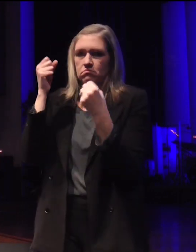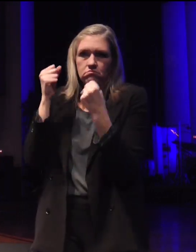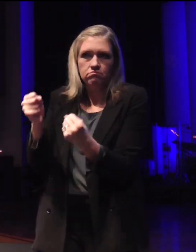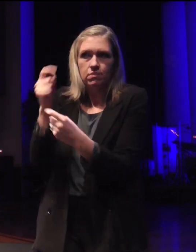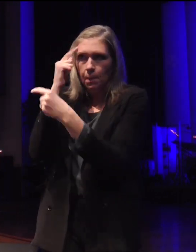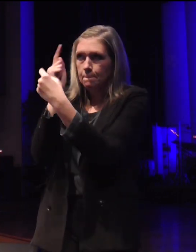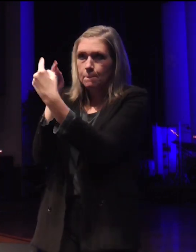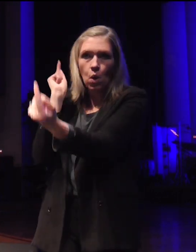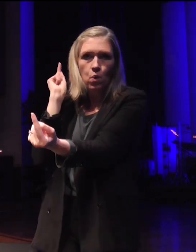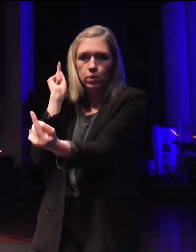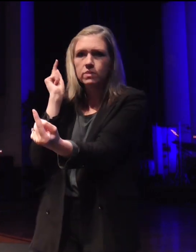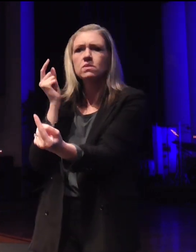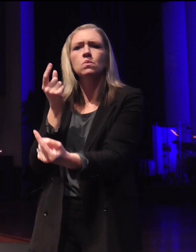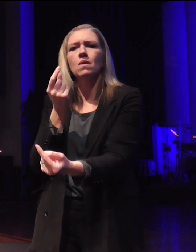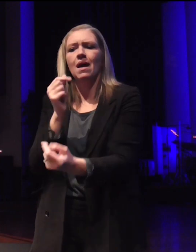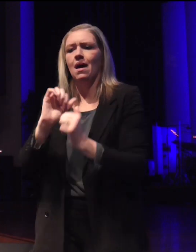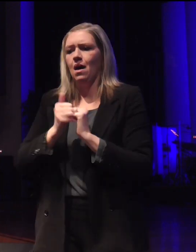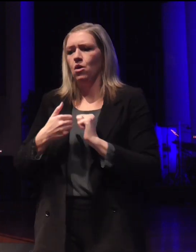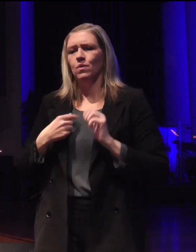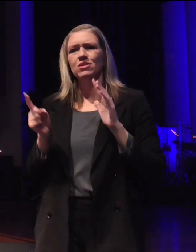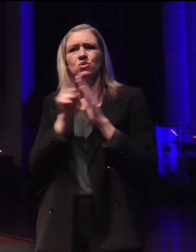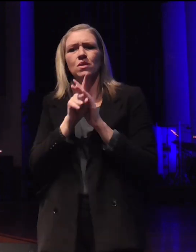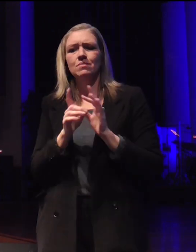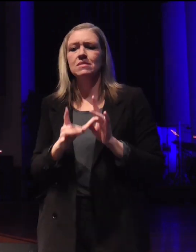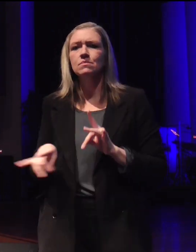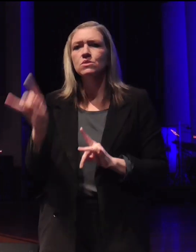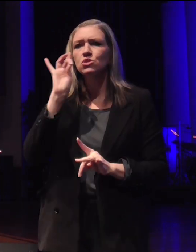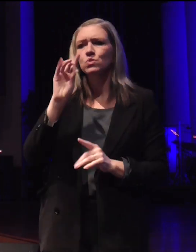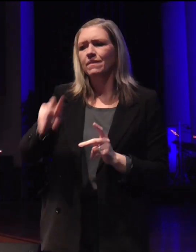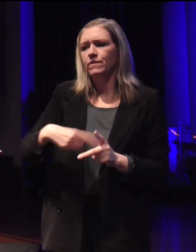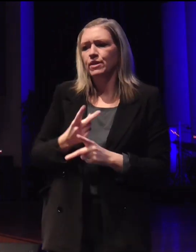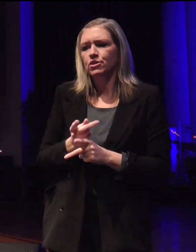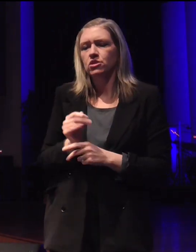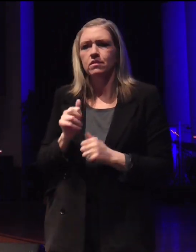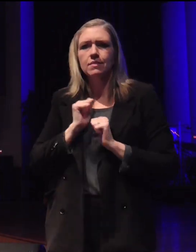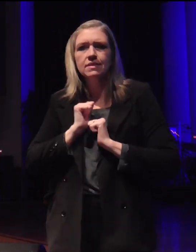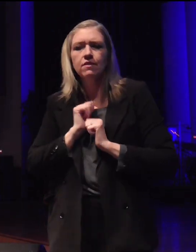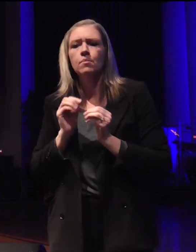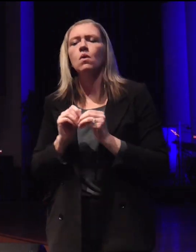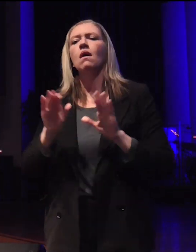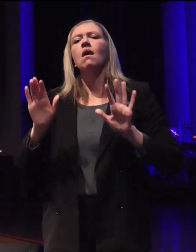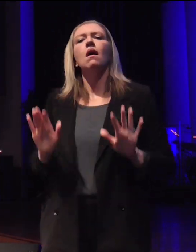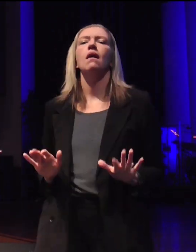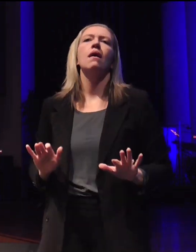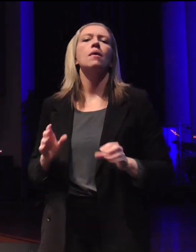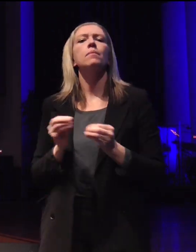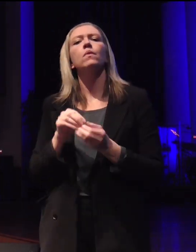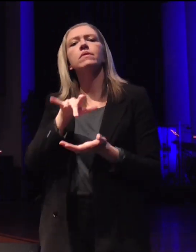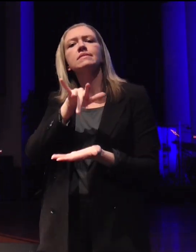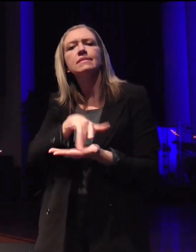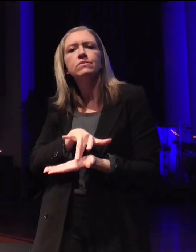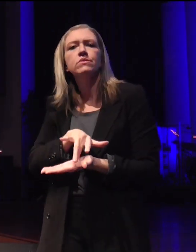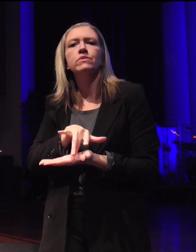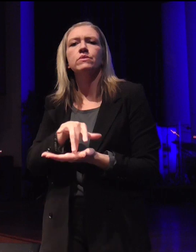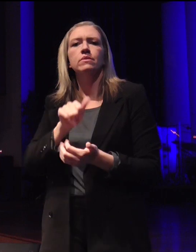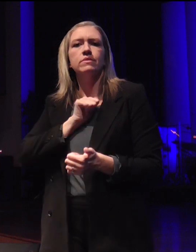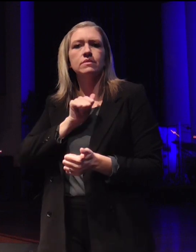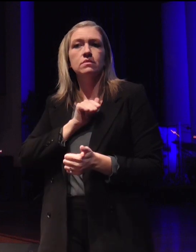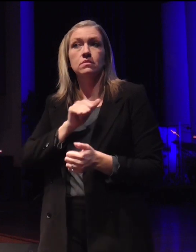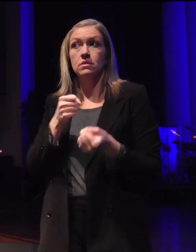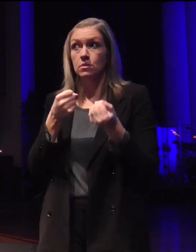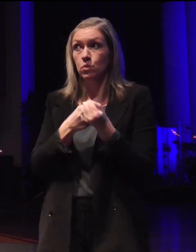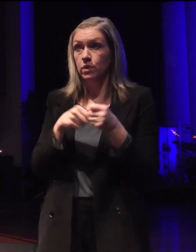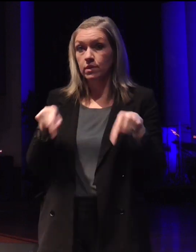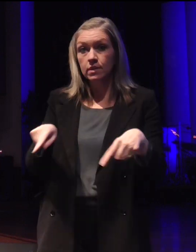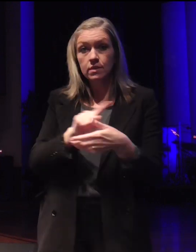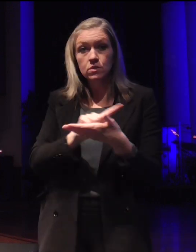be a spiritual version of myself, a more centered version of myself? And to support you this week, I want you to know that we've got a